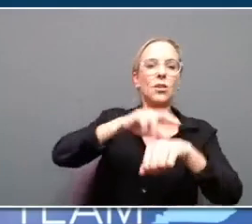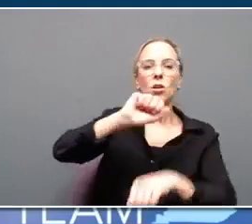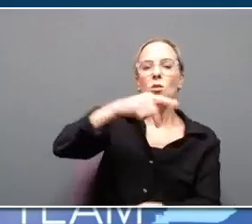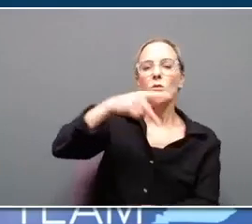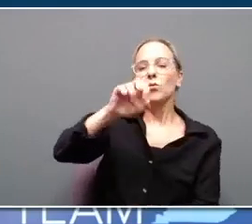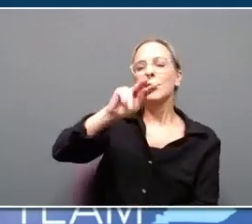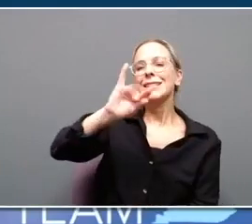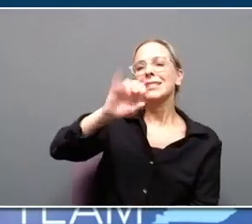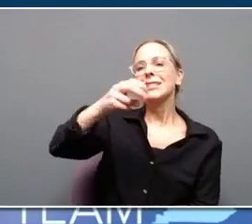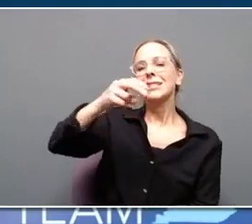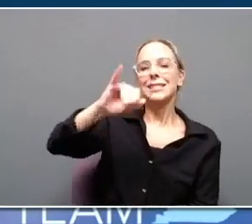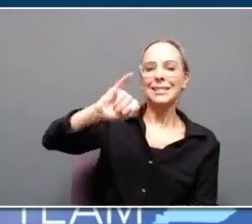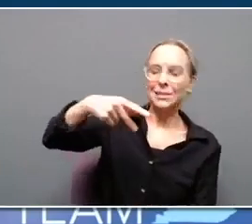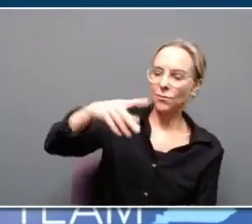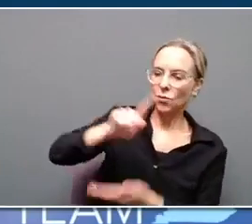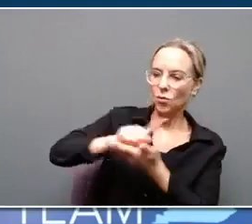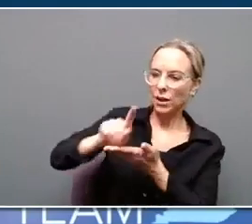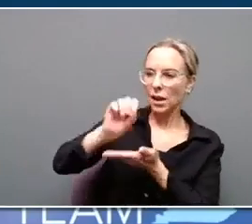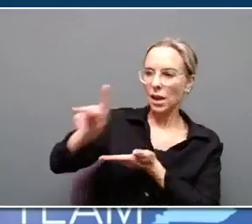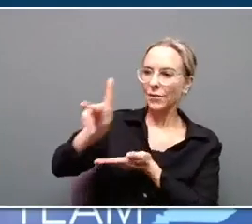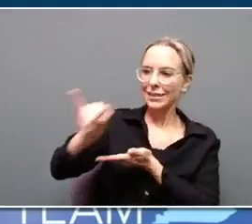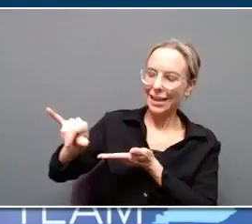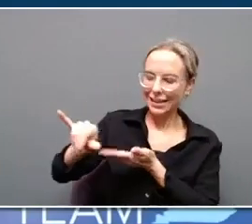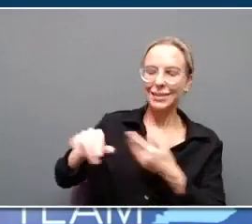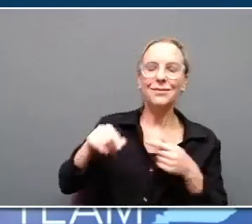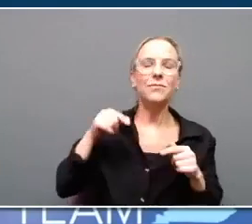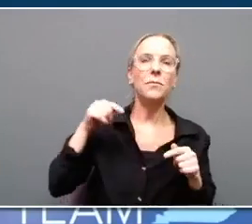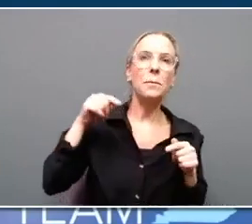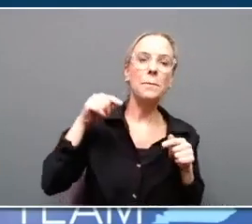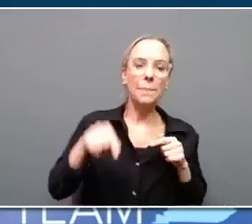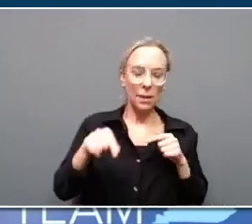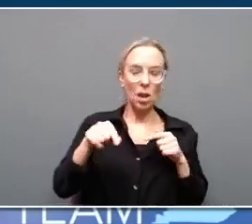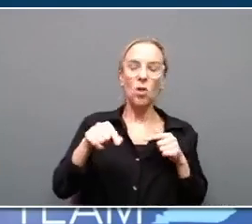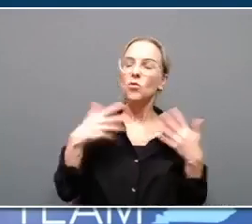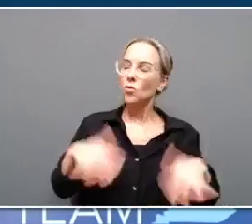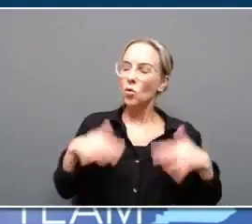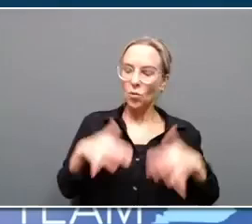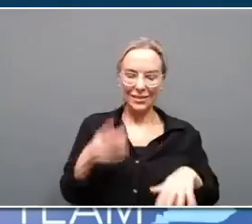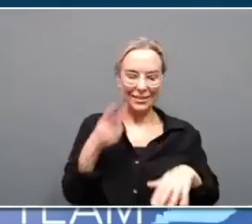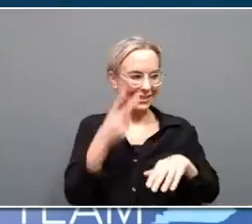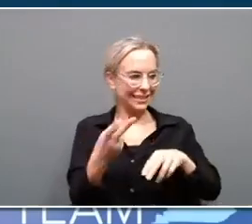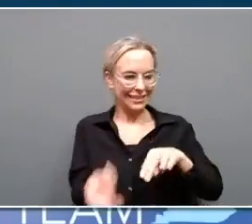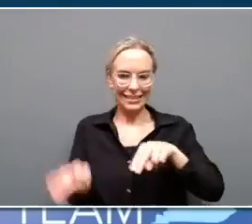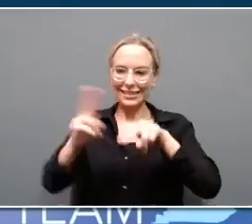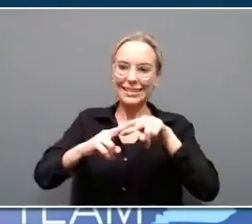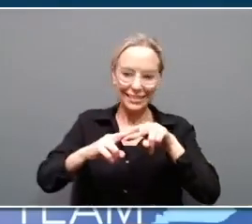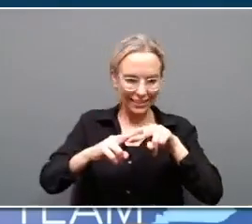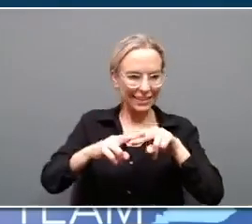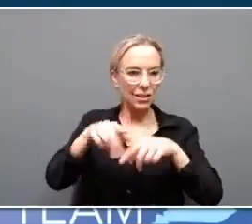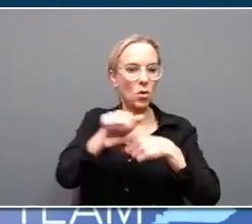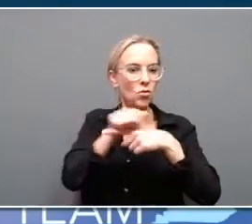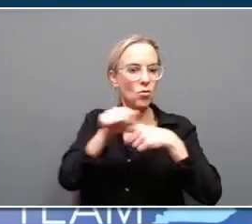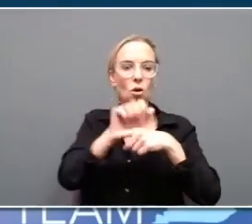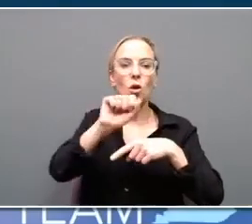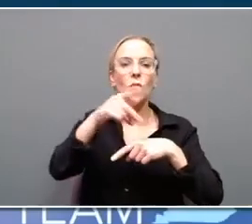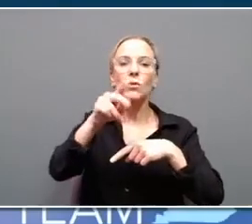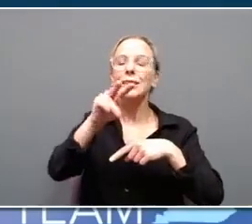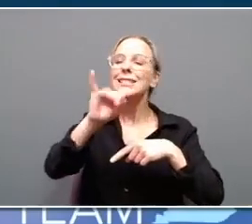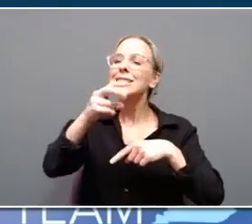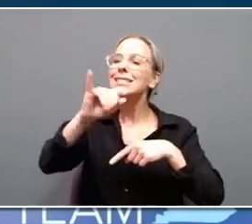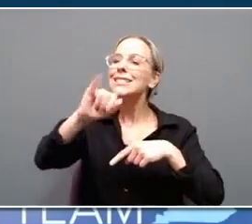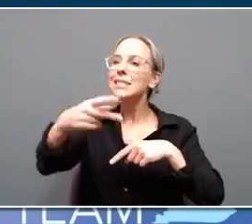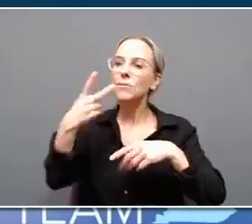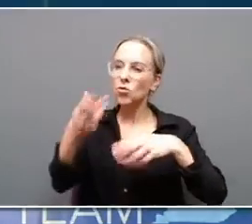truly a reason to celebrate because we have had an increase of apprenticeships in the last year of